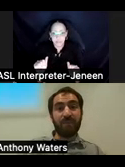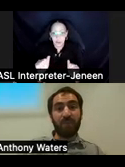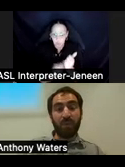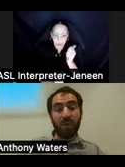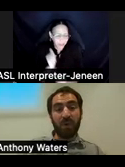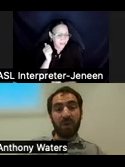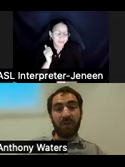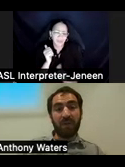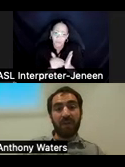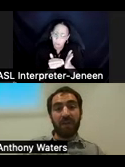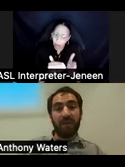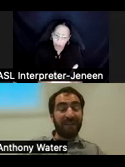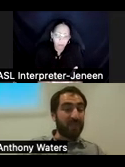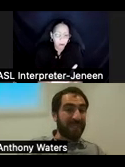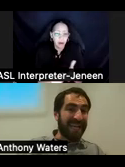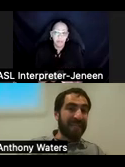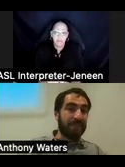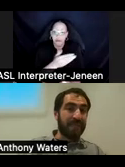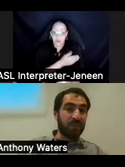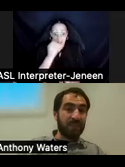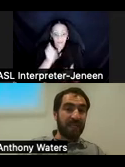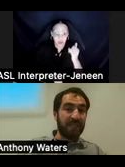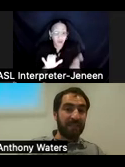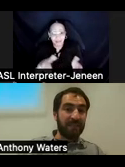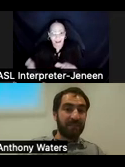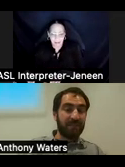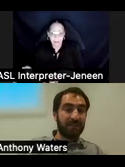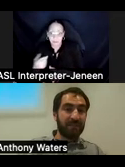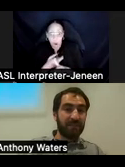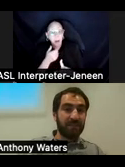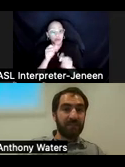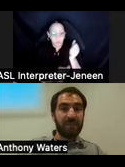times before eventually dying by suicide.